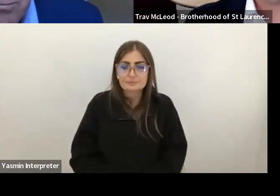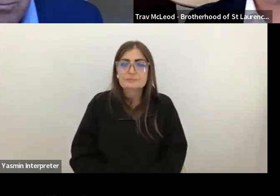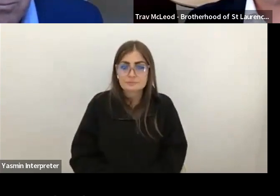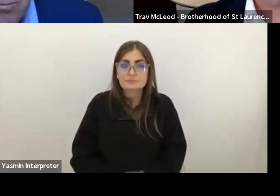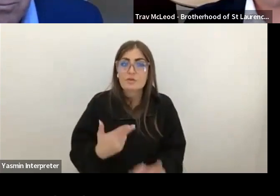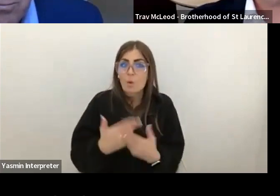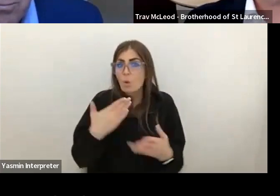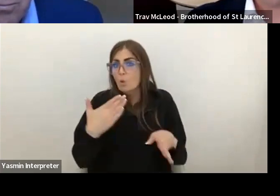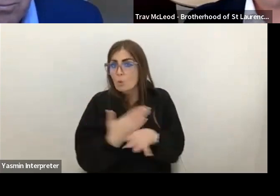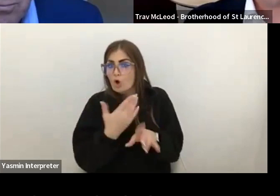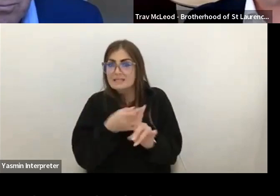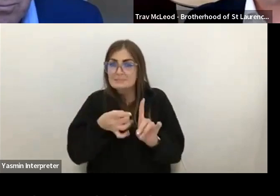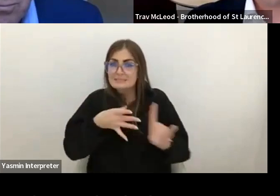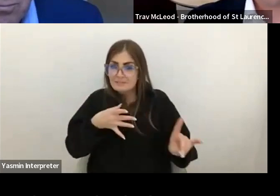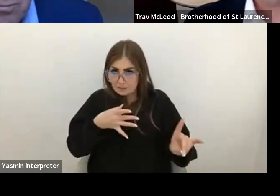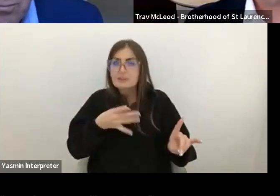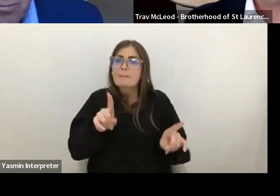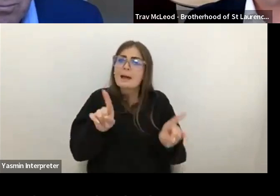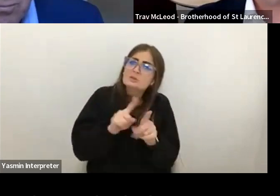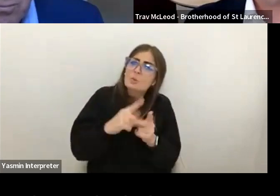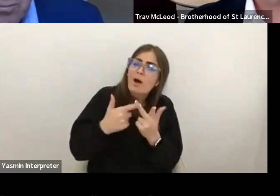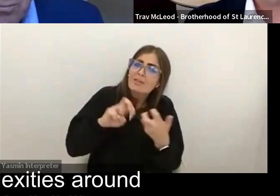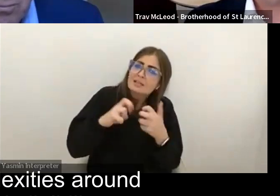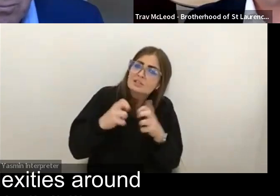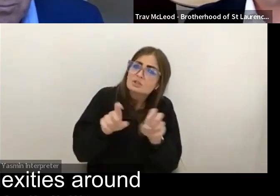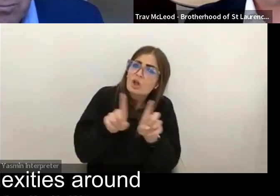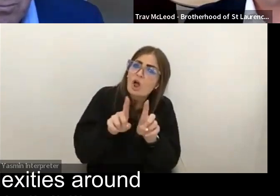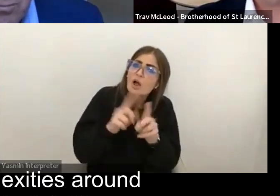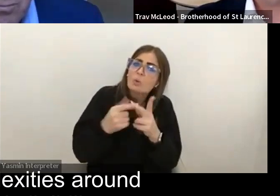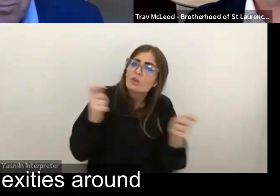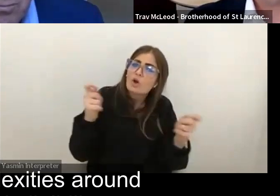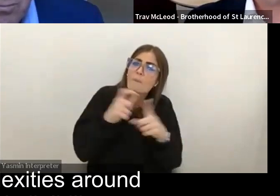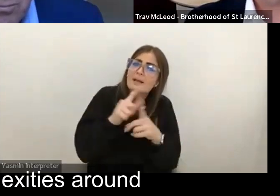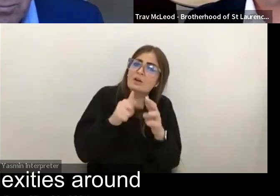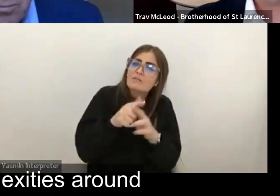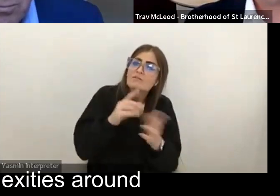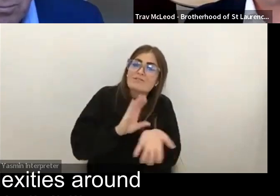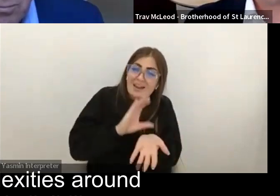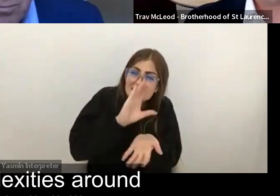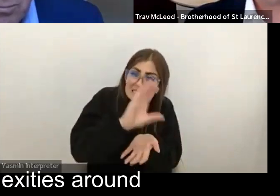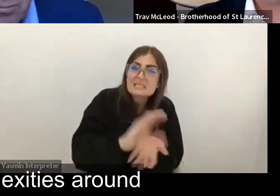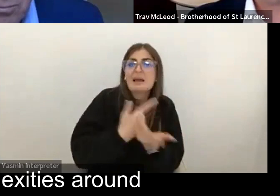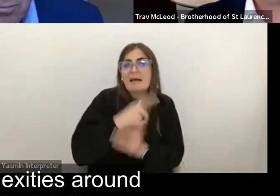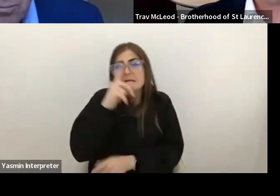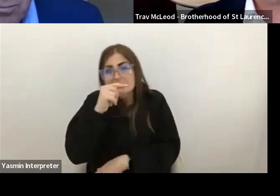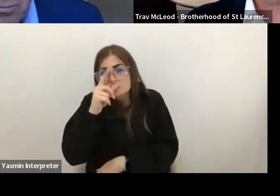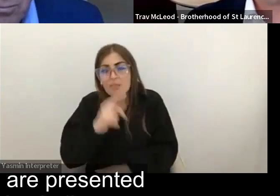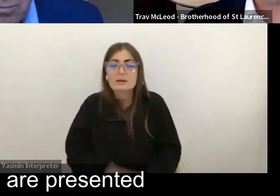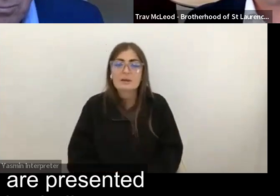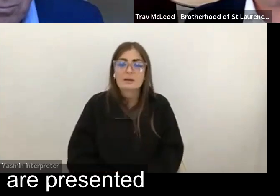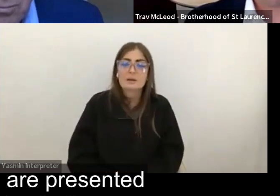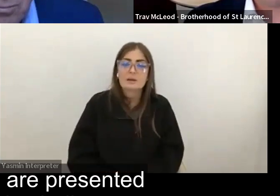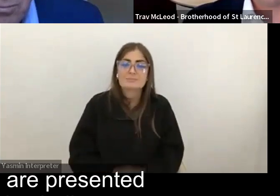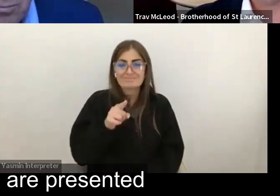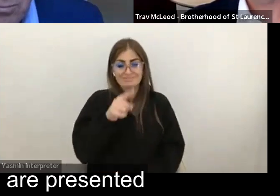workforce in particular, but other issues to do particularly with the complexities around funding and eligibility,